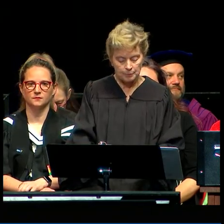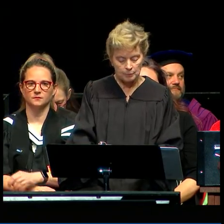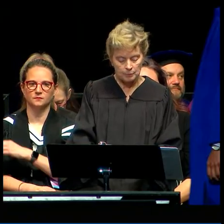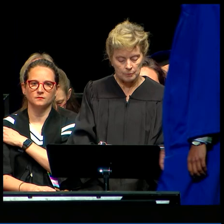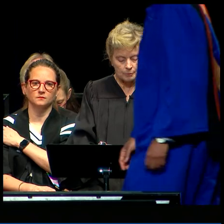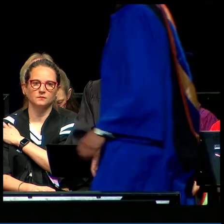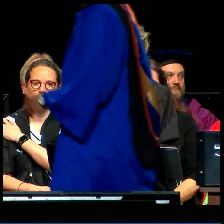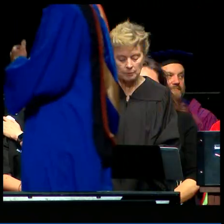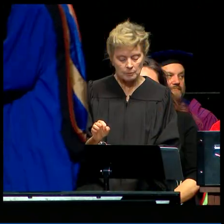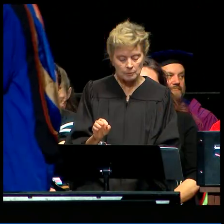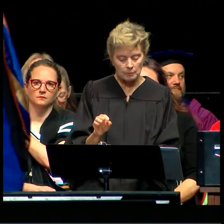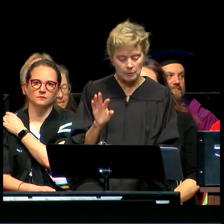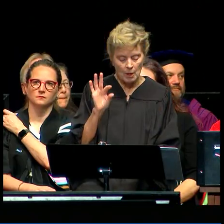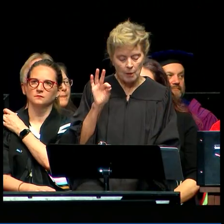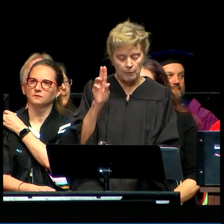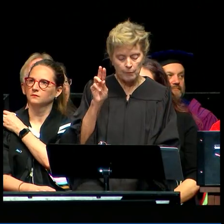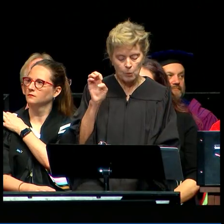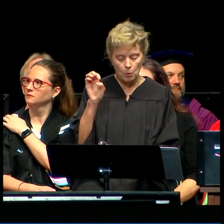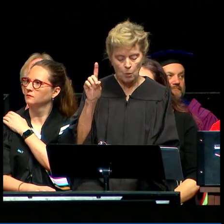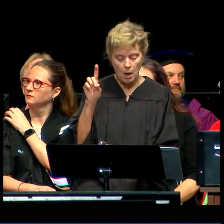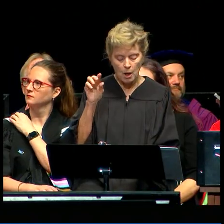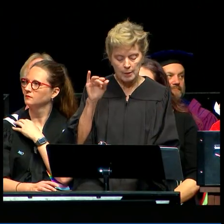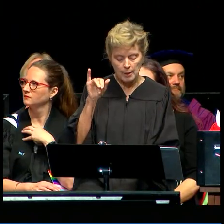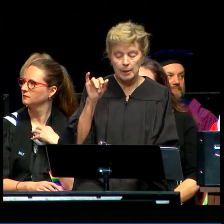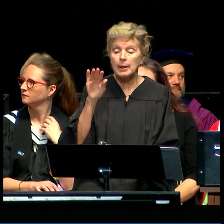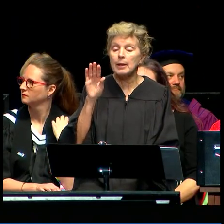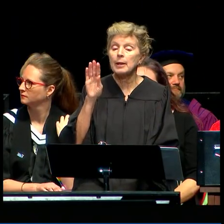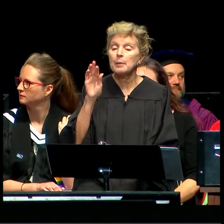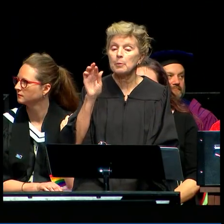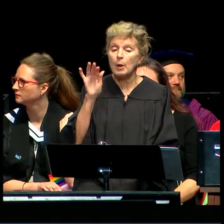Fuad Ibrahim, with distinction.